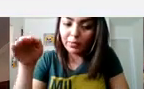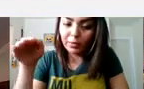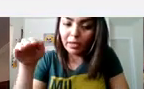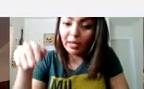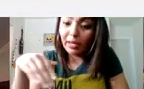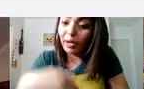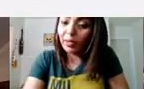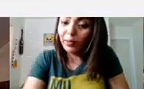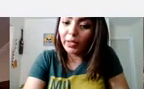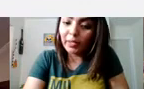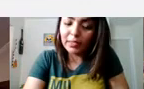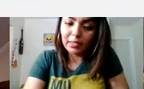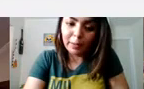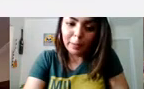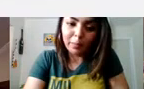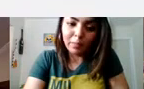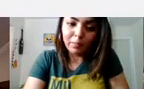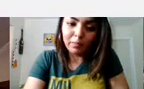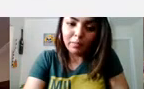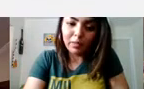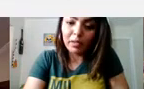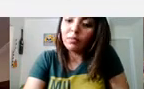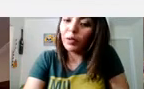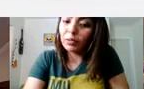the task force evaluate